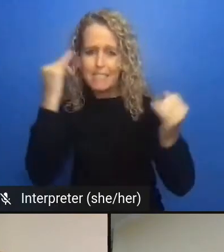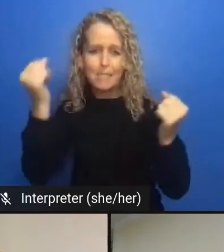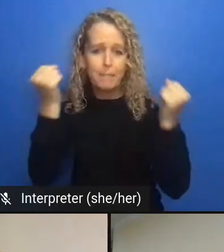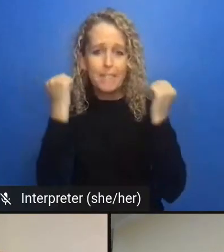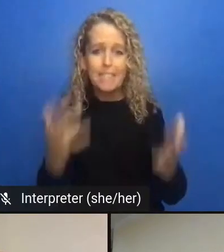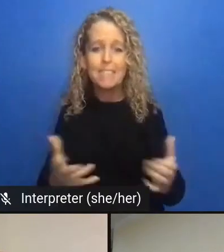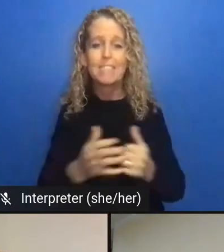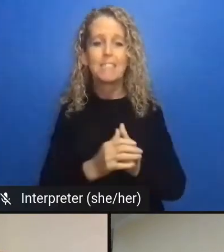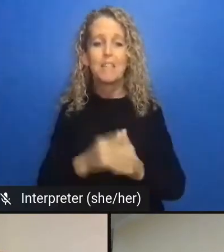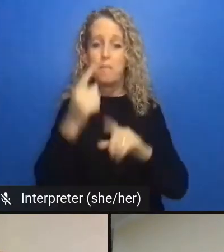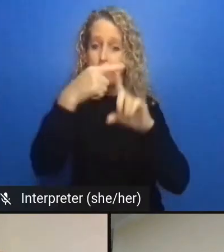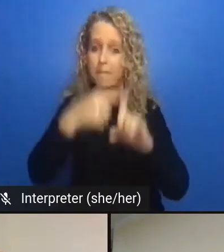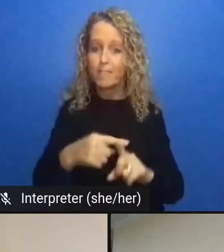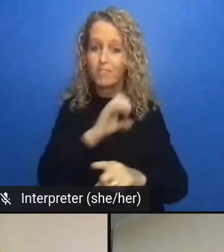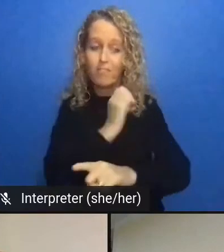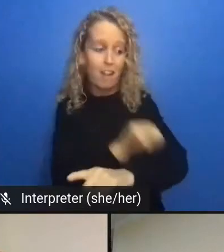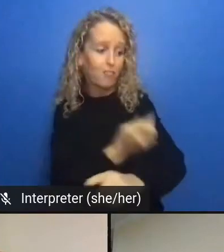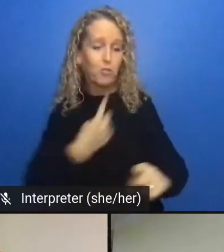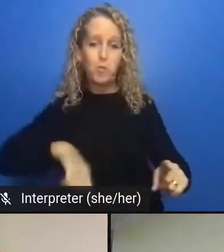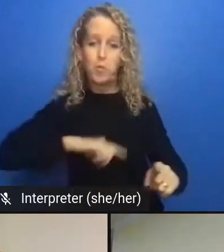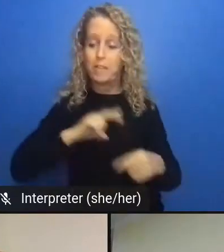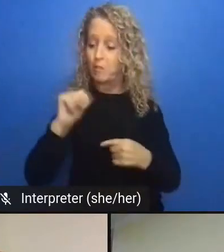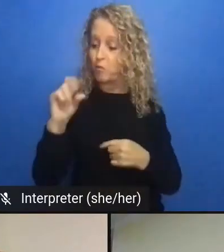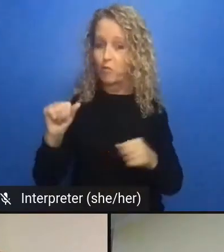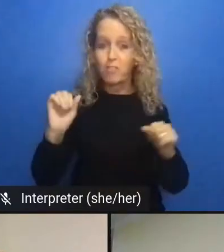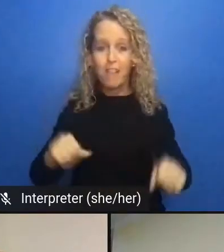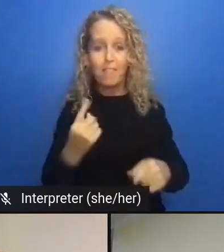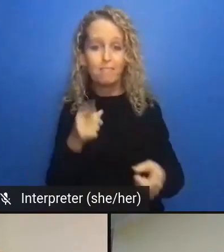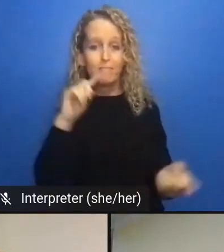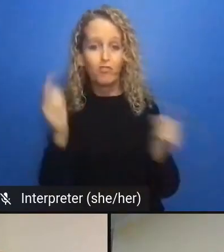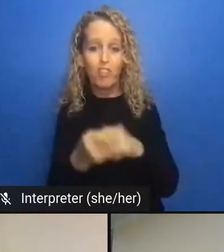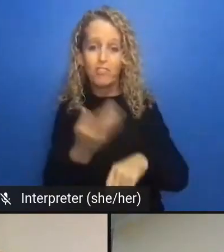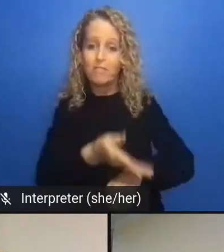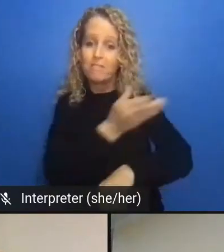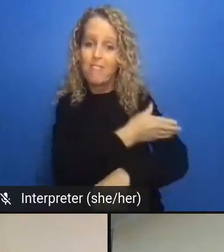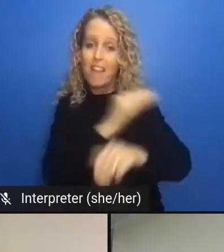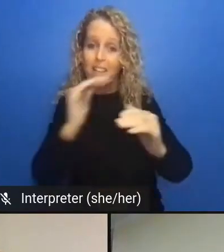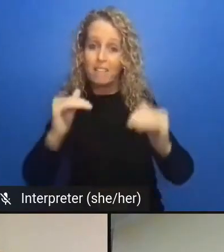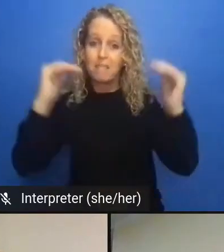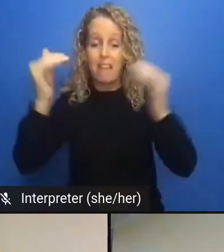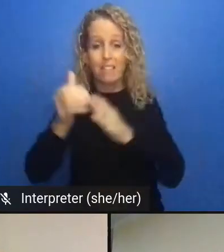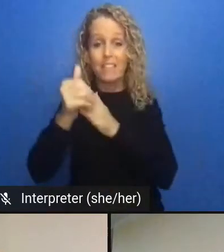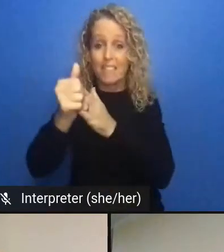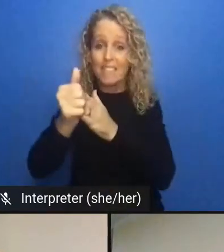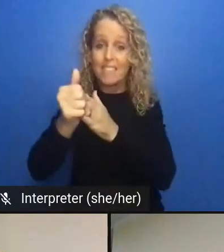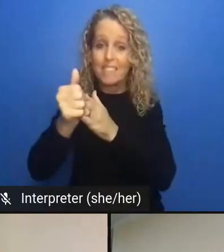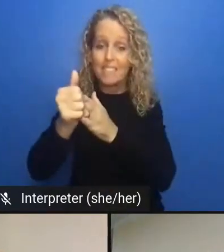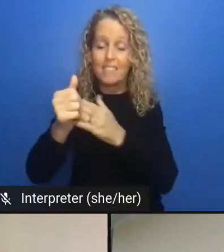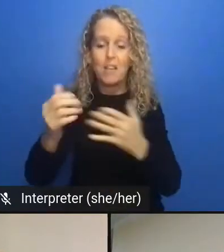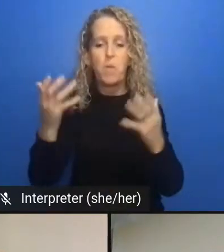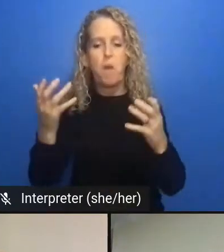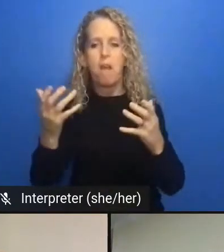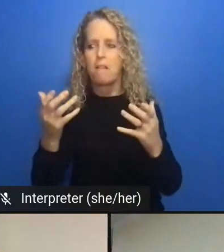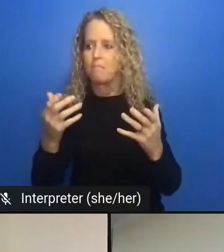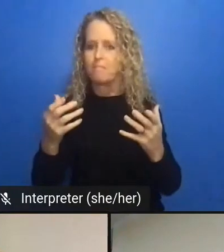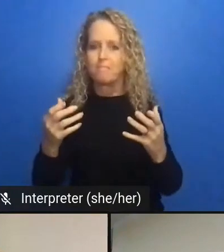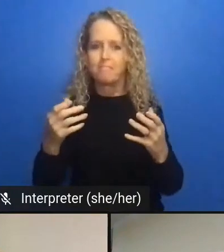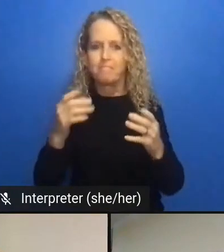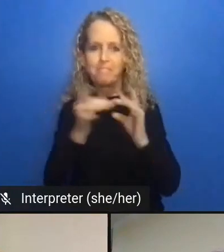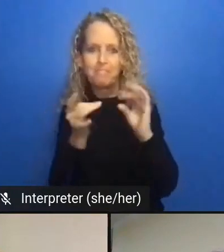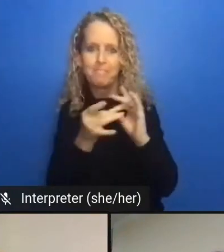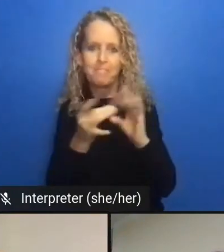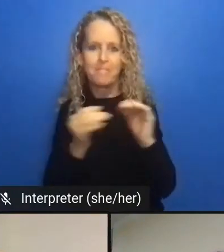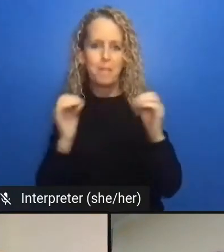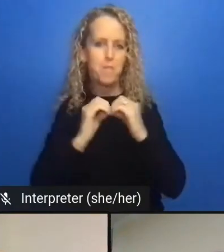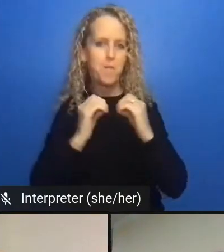energy around where Nova Scotia can go in terms of playing a leading role. And so what I'd really like to is to get into some of that to see what we can